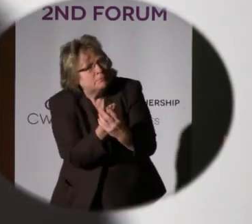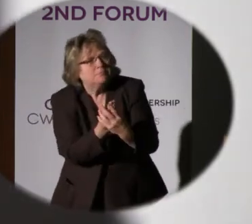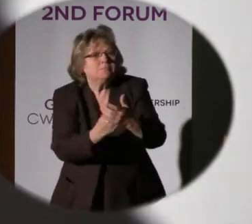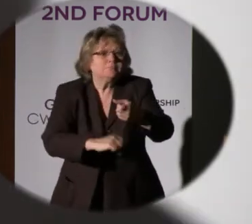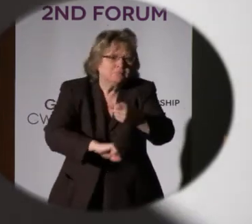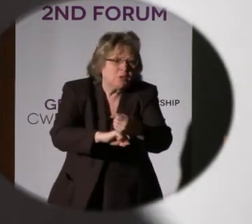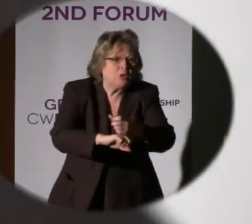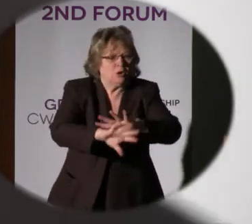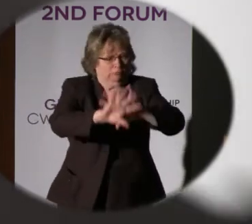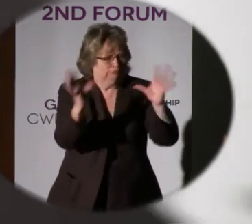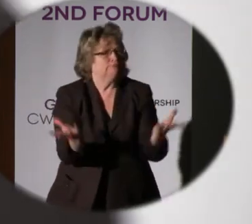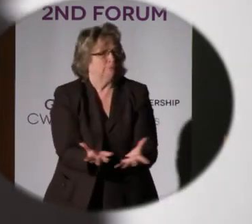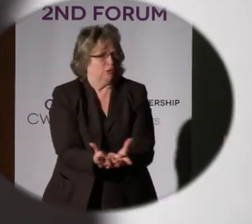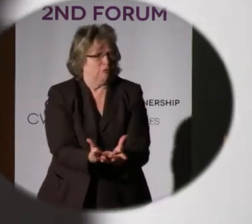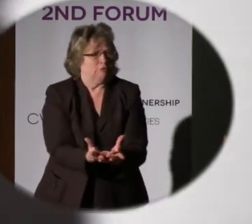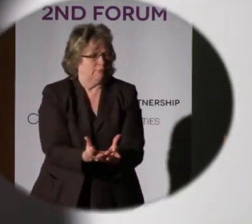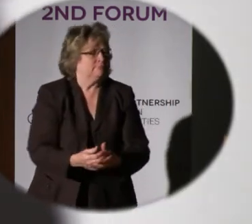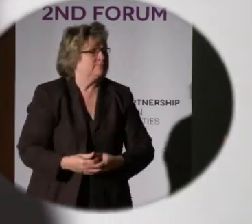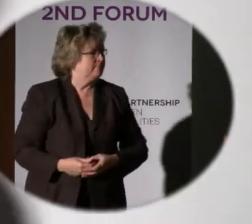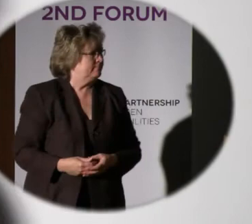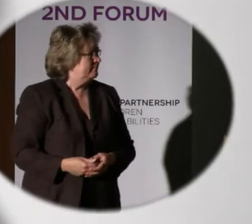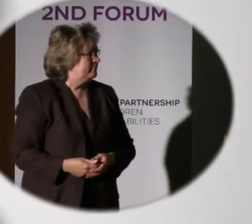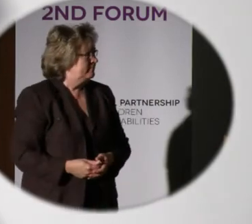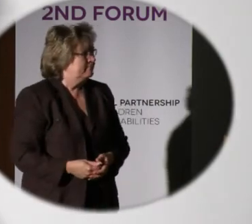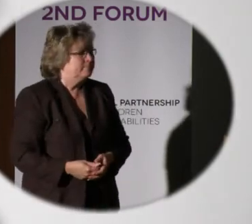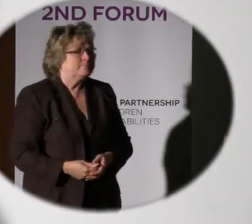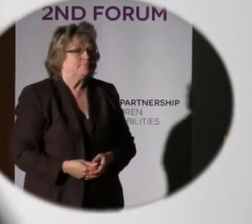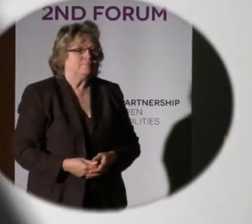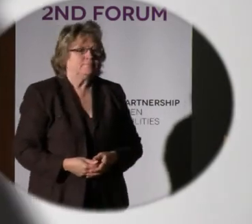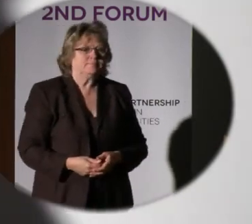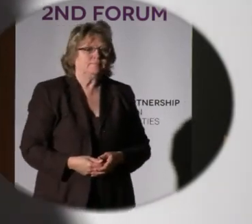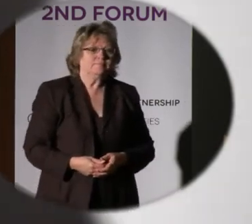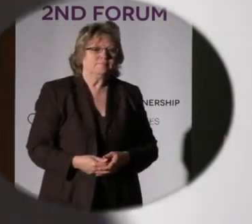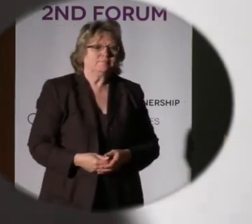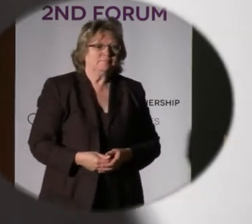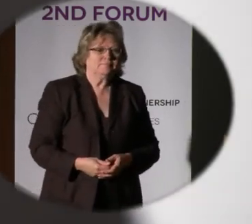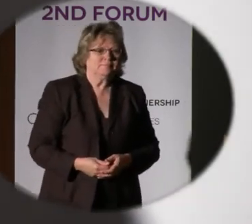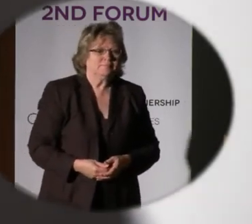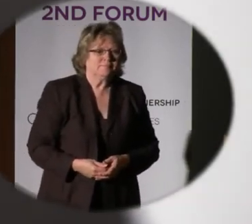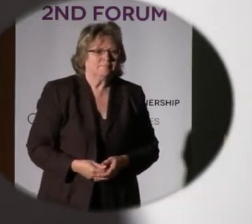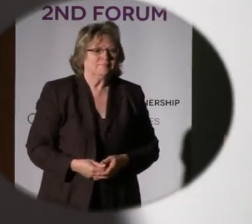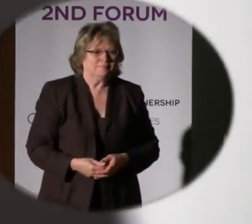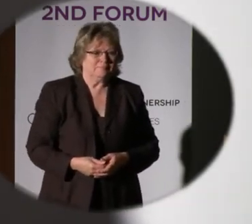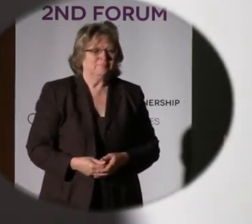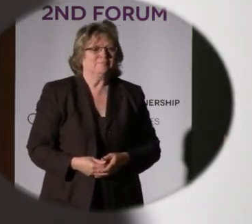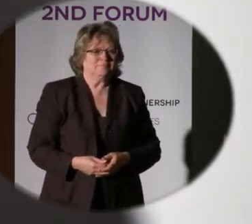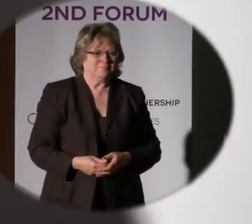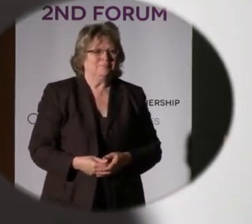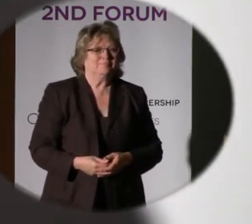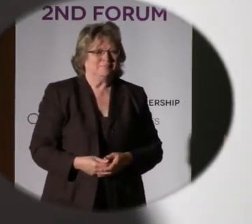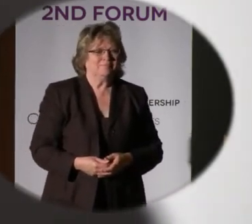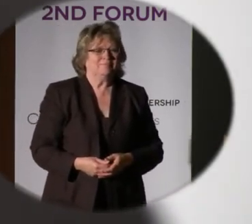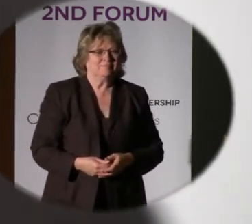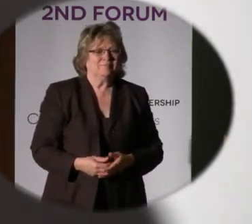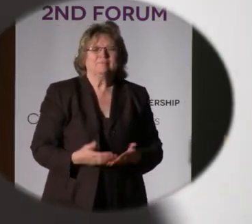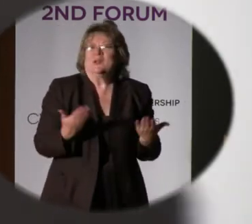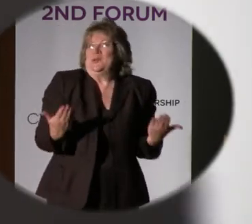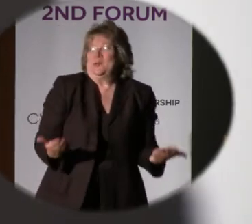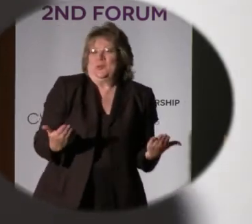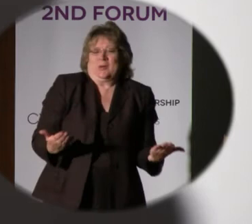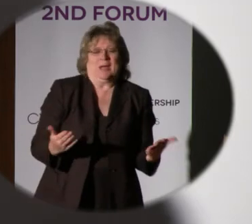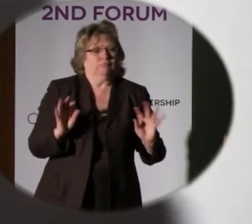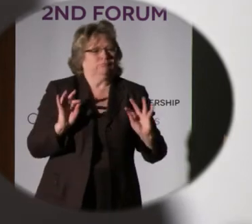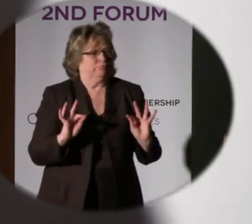Ladies and gentlemen, taking this opportunity, it is my pleasure to inform all of you that